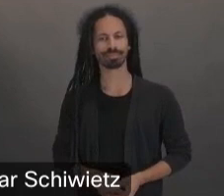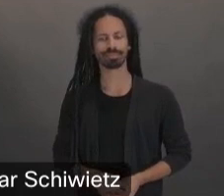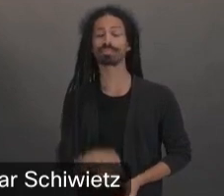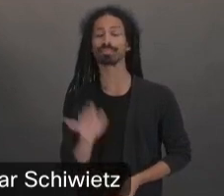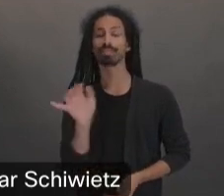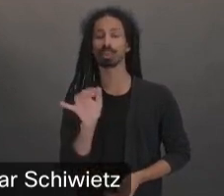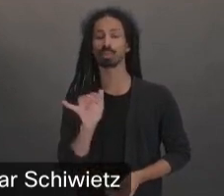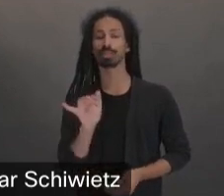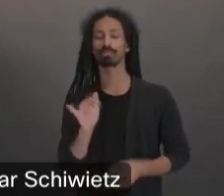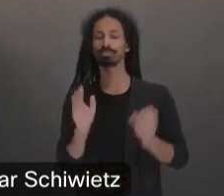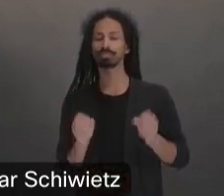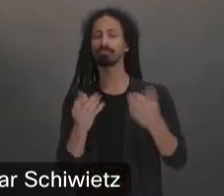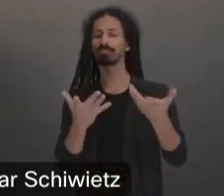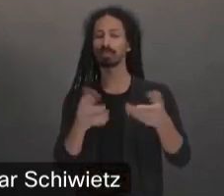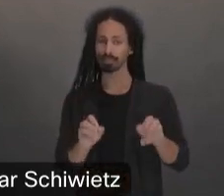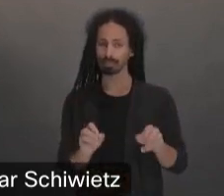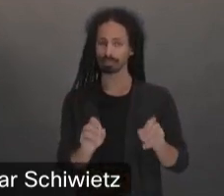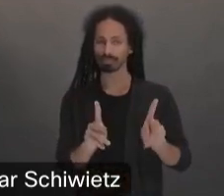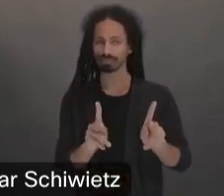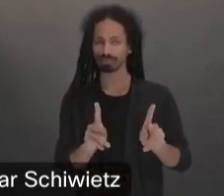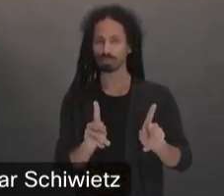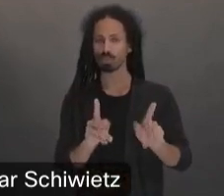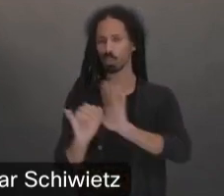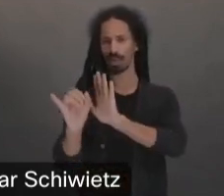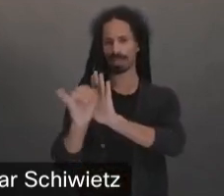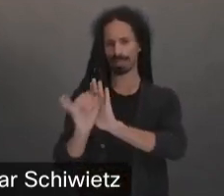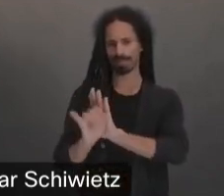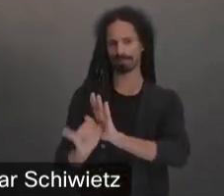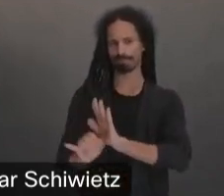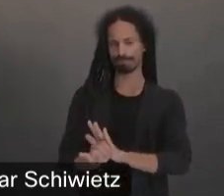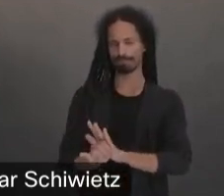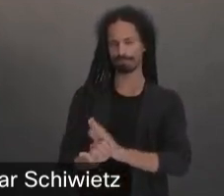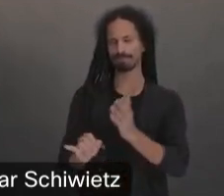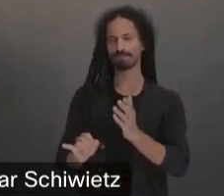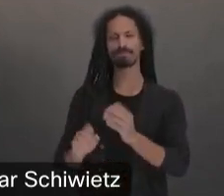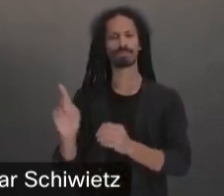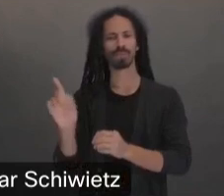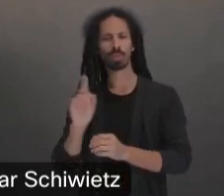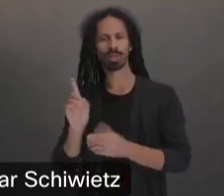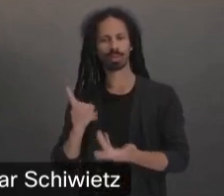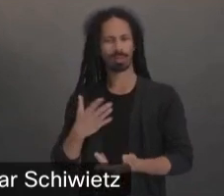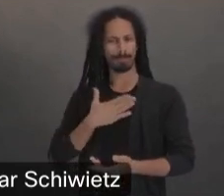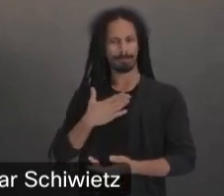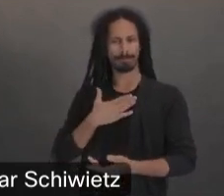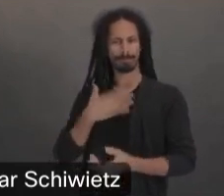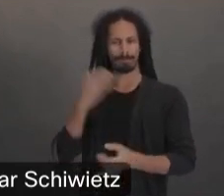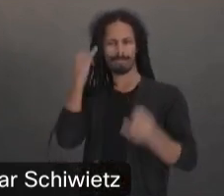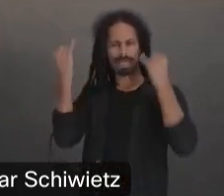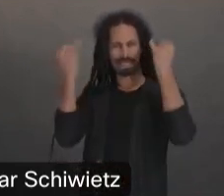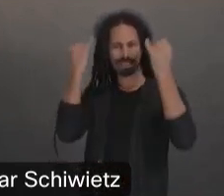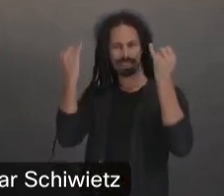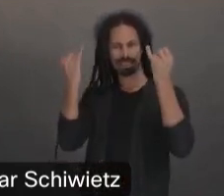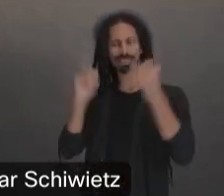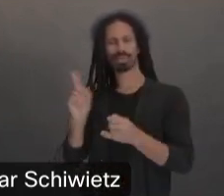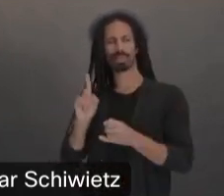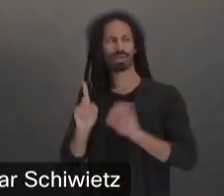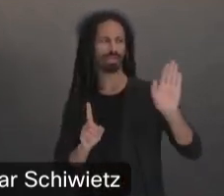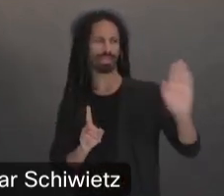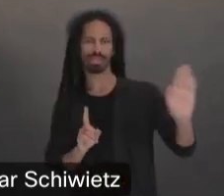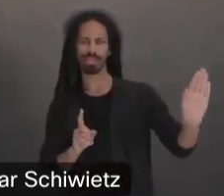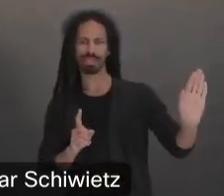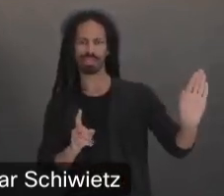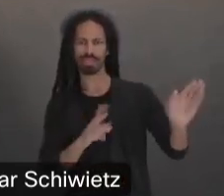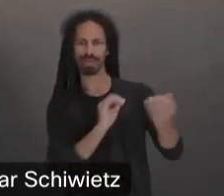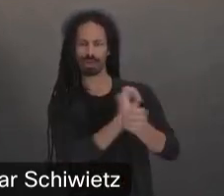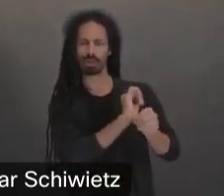opportunity to the reader to identify which parts of the writing is yours and which